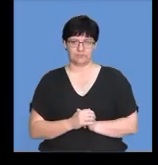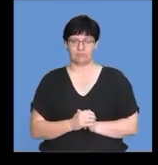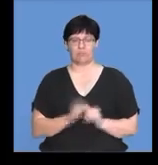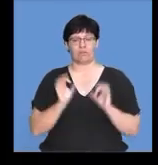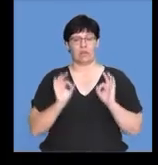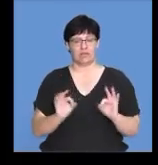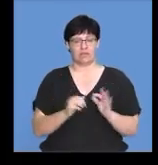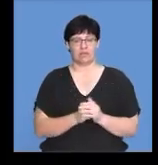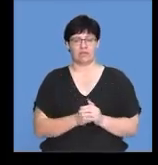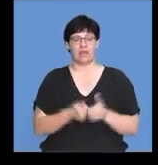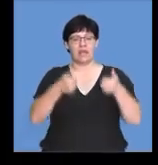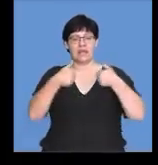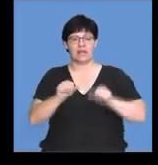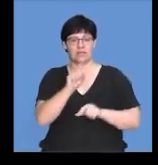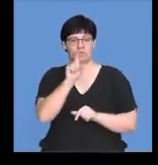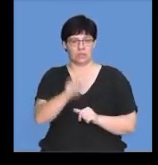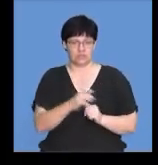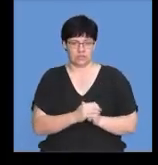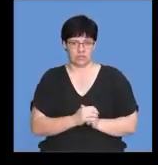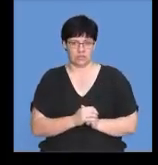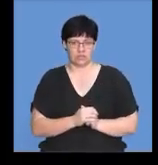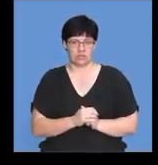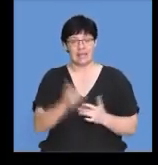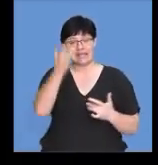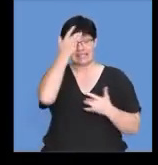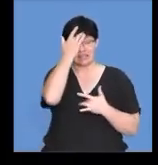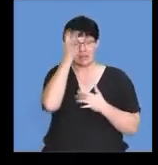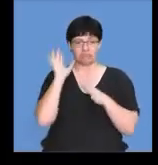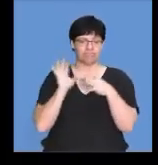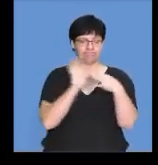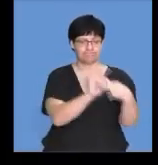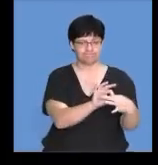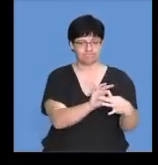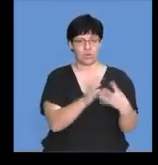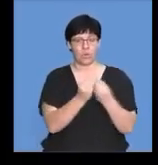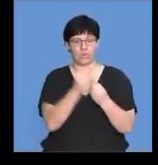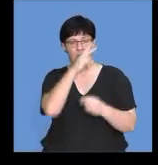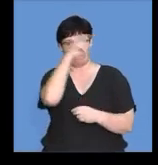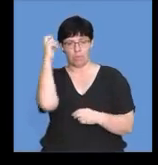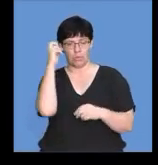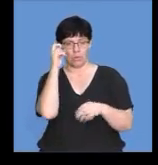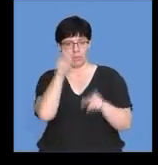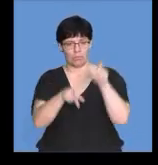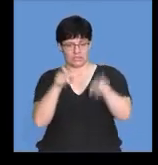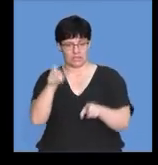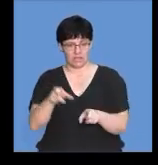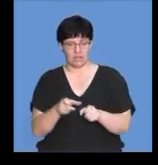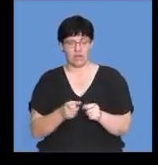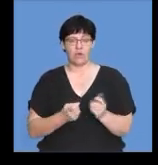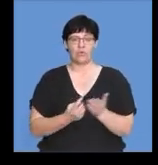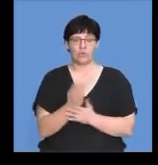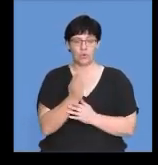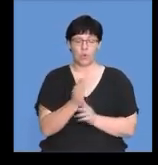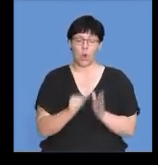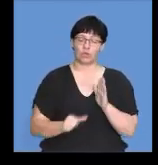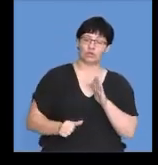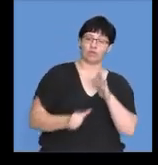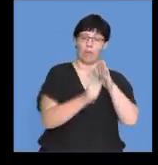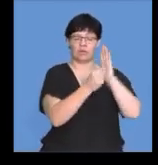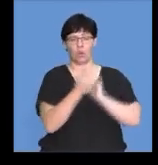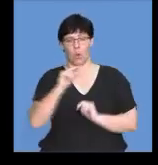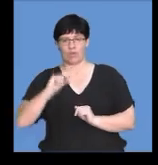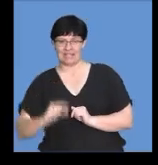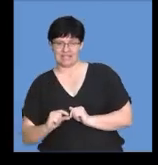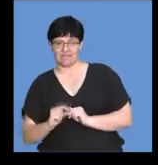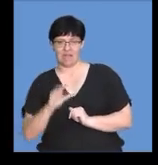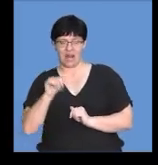Right, so the next question. Is the disease associated with blue people caused by a dominant or